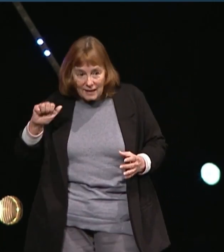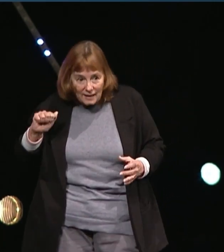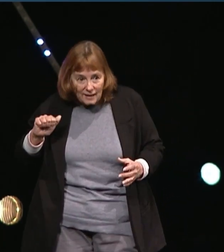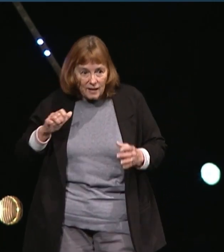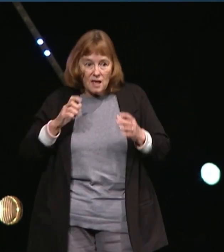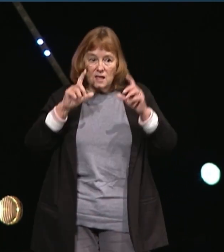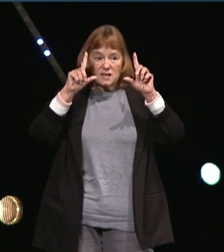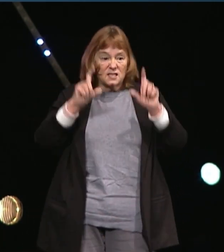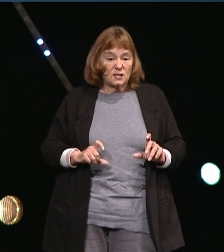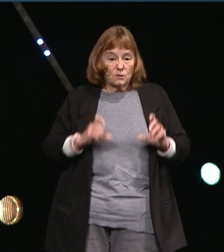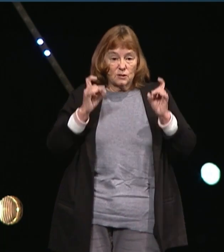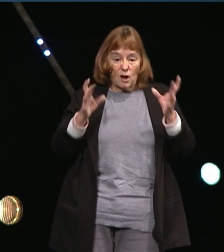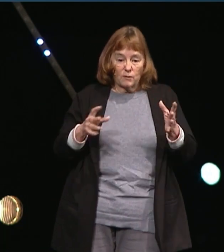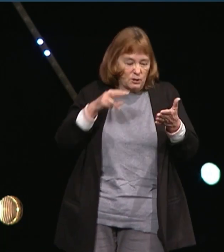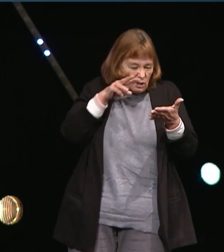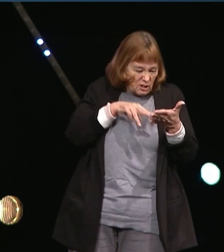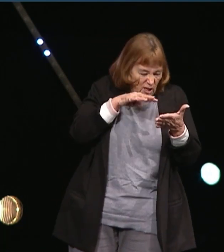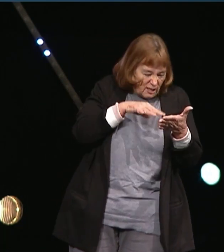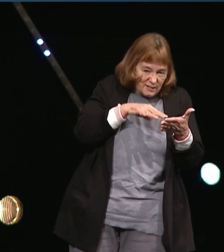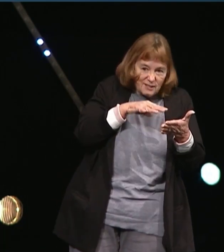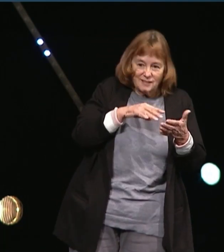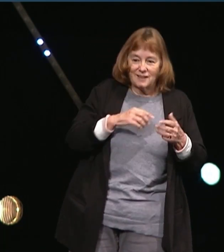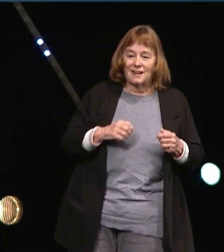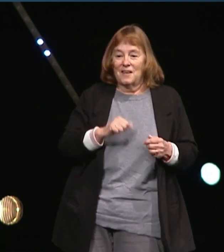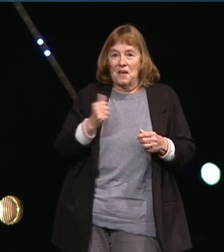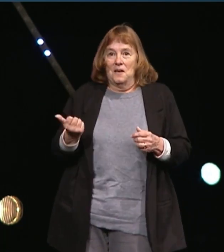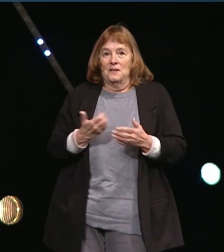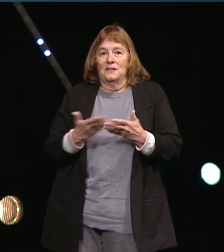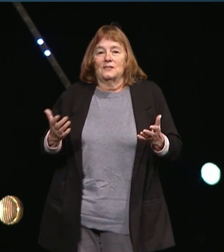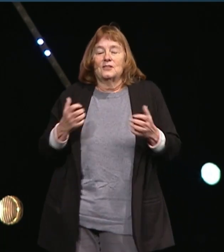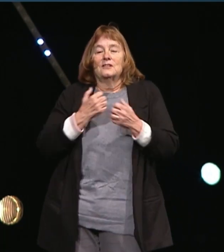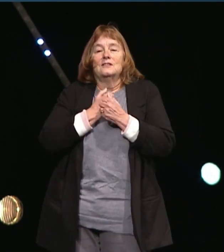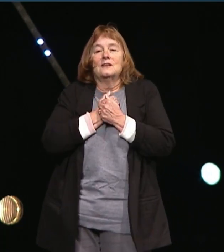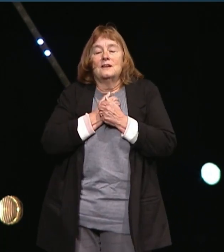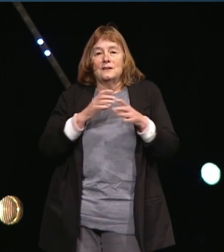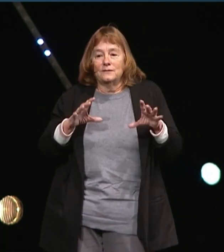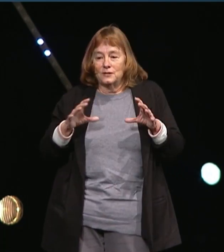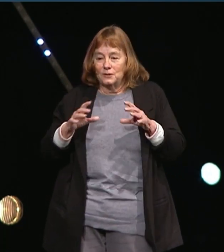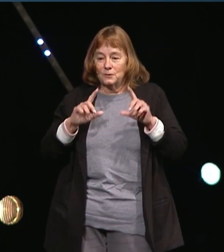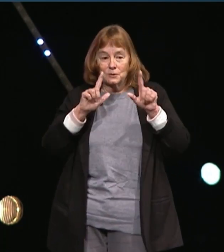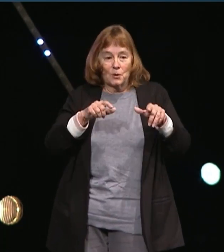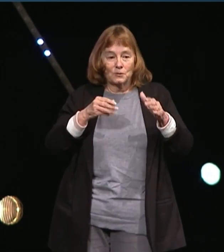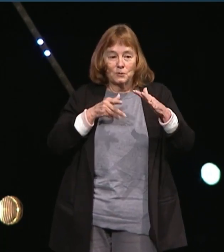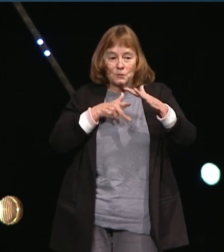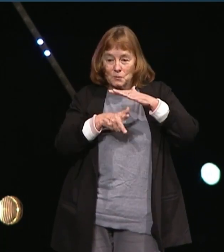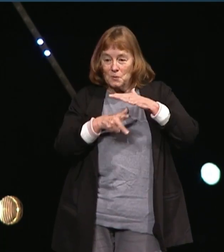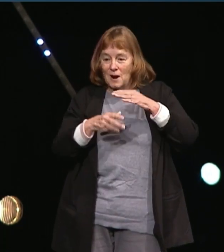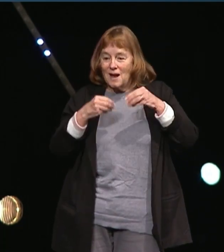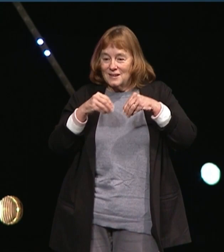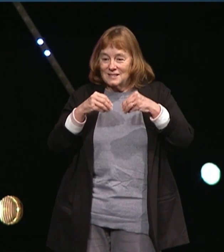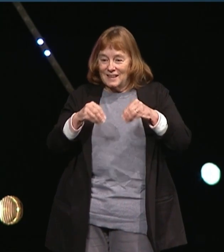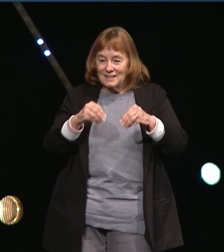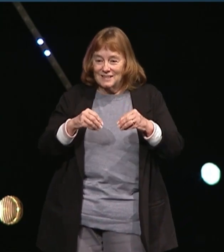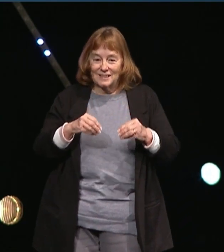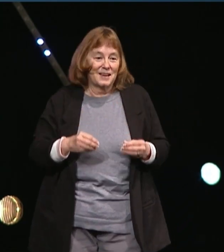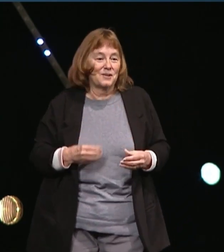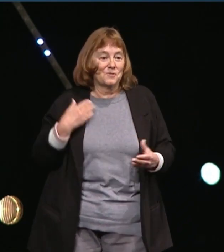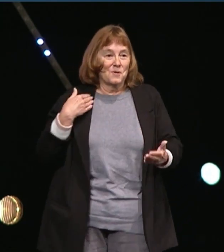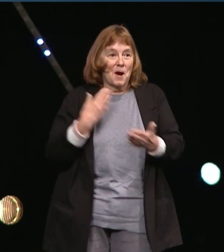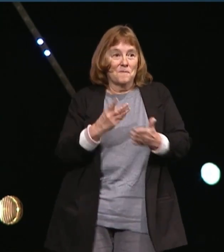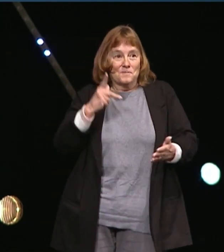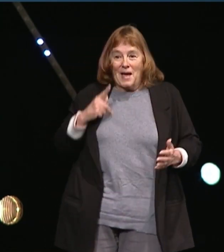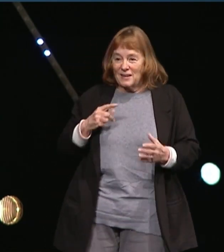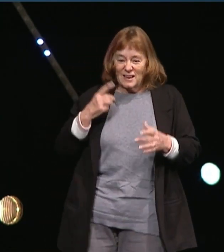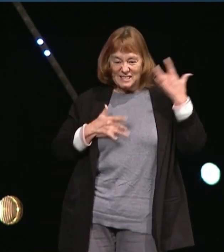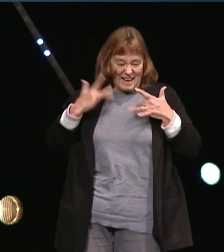While in Billings, their favorite pastime was yard sales. The two of them would usually return loaded down and excited over their finds